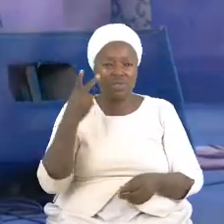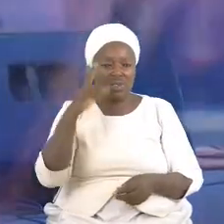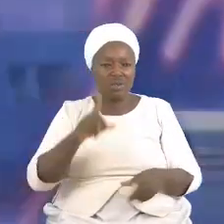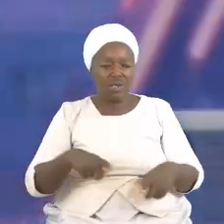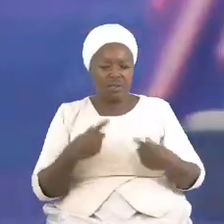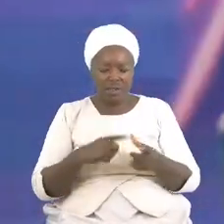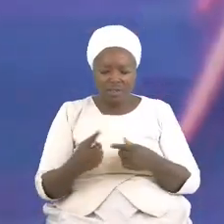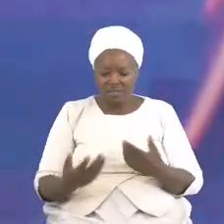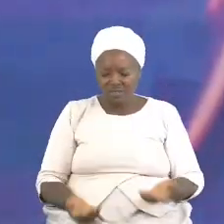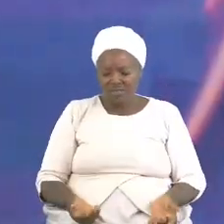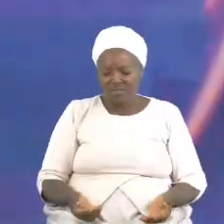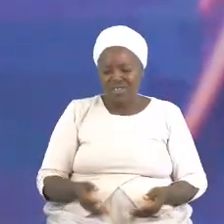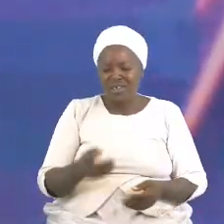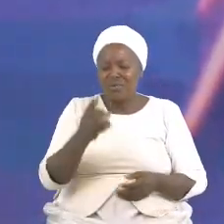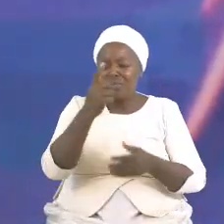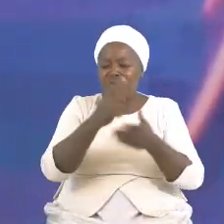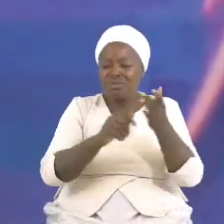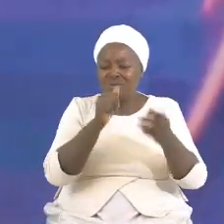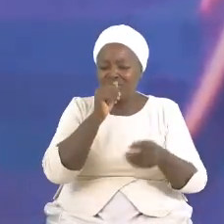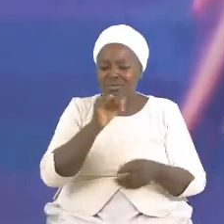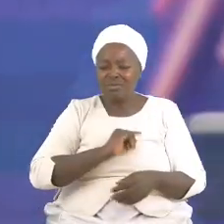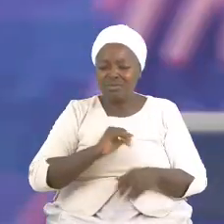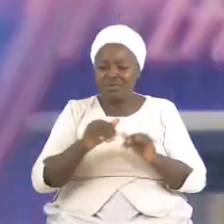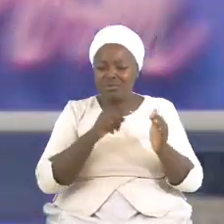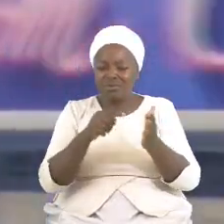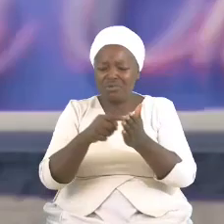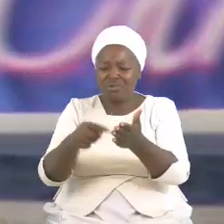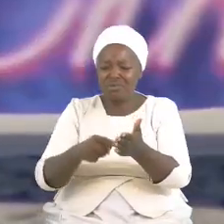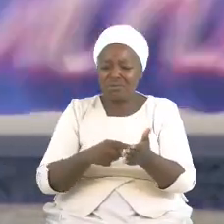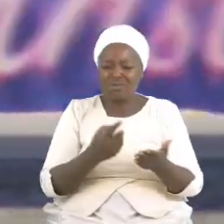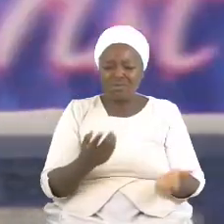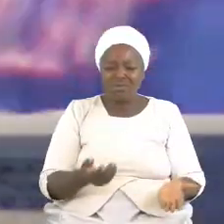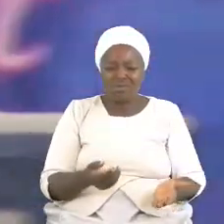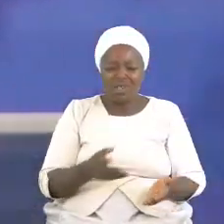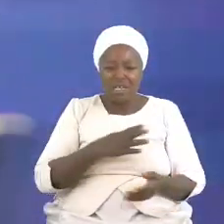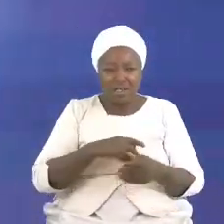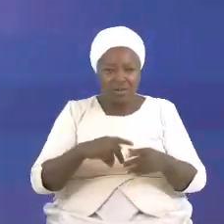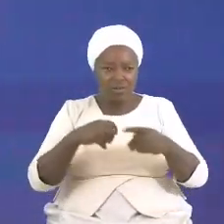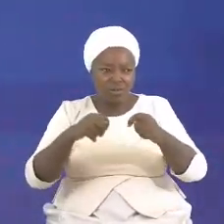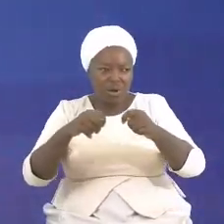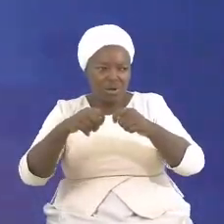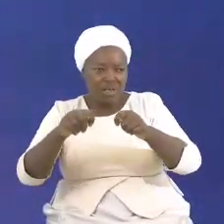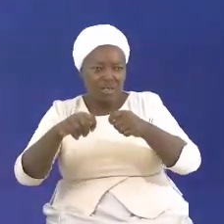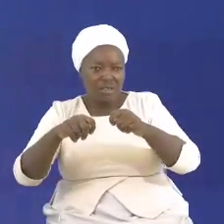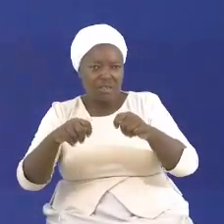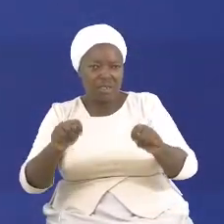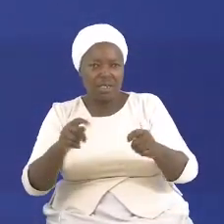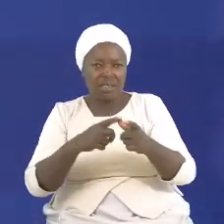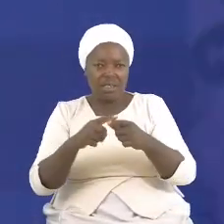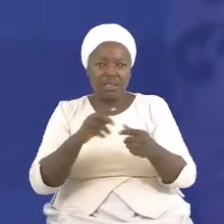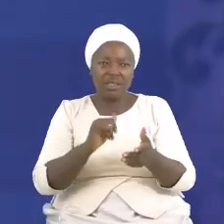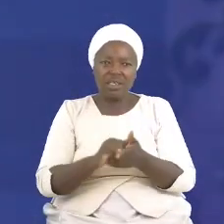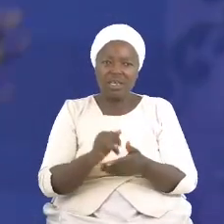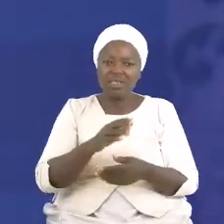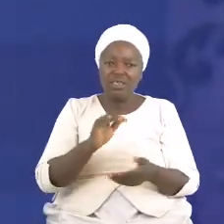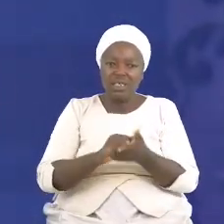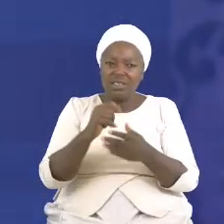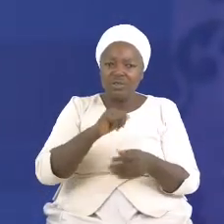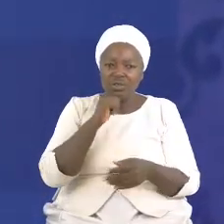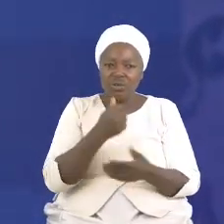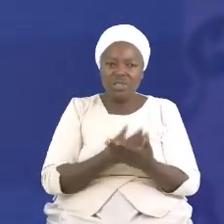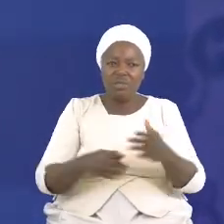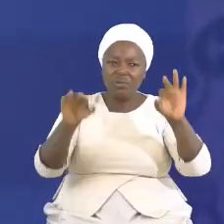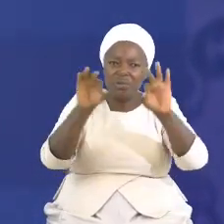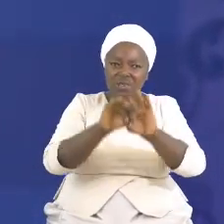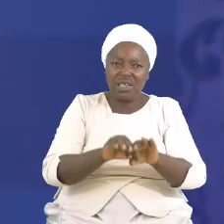am I doing with this? Are you gambling? And you gamble and gamble and gamble, and it's a non-essential. You never get anything, you